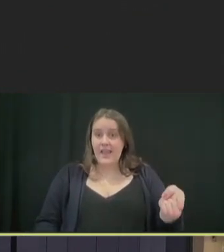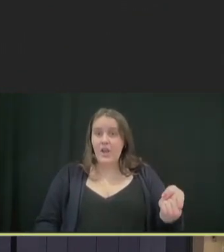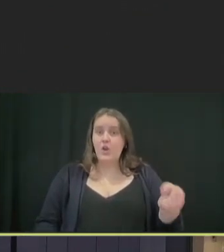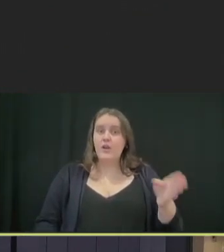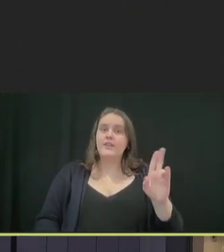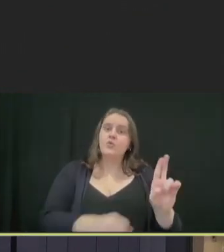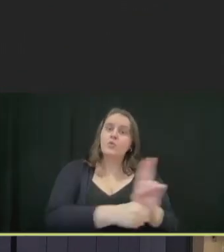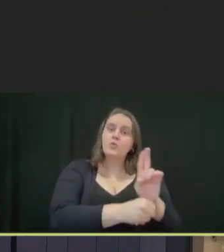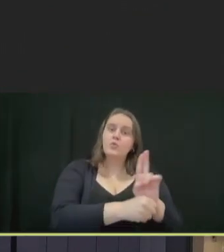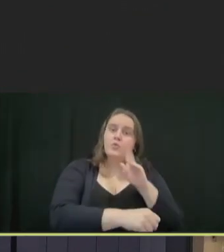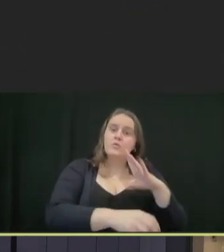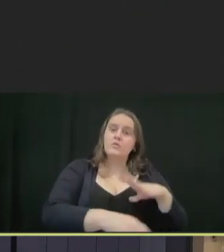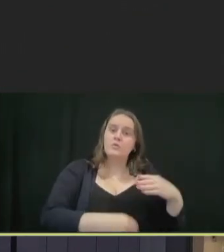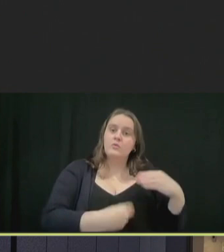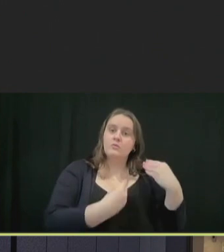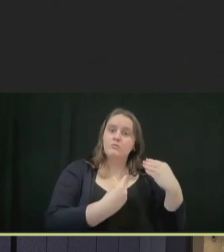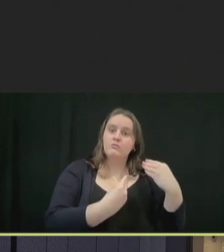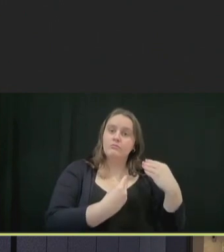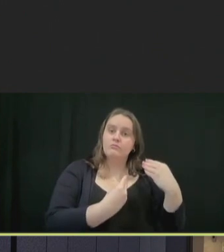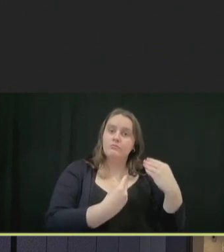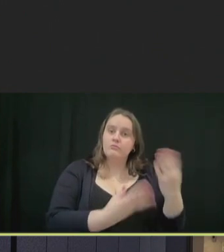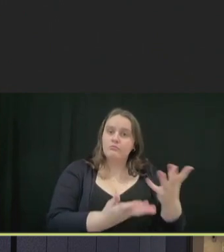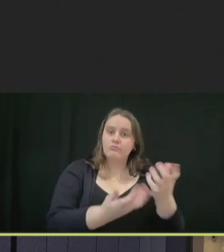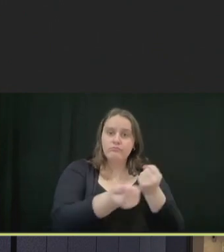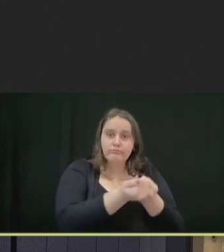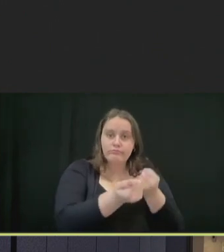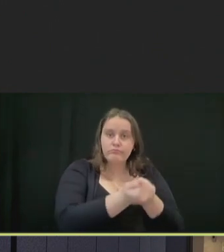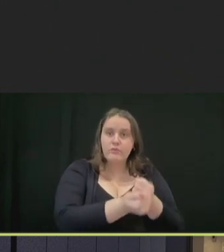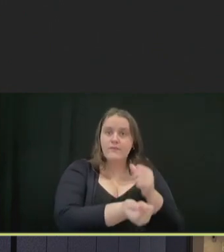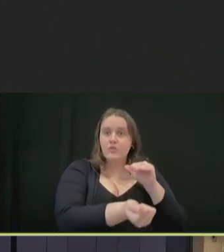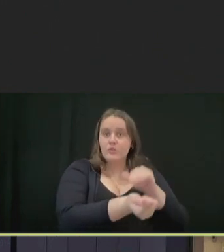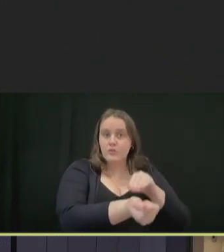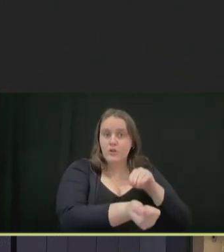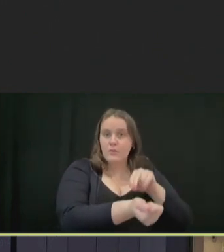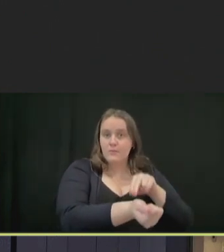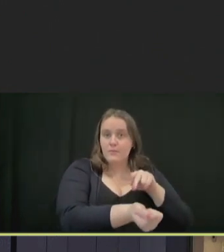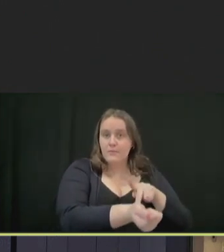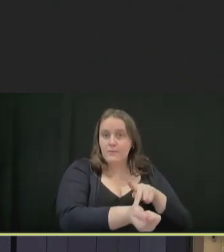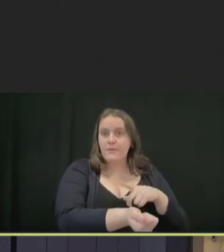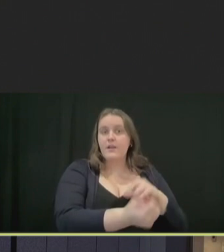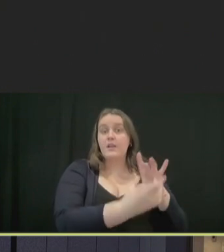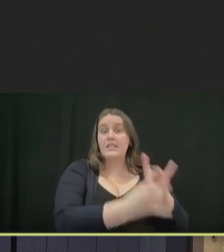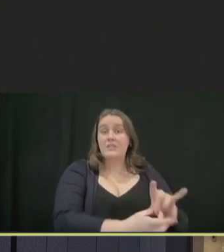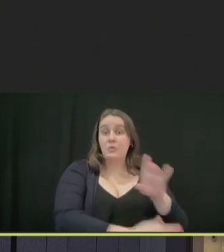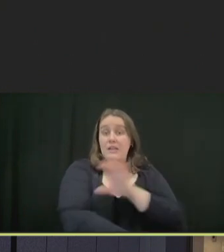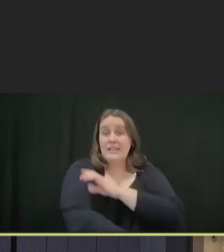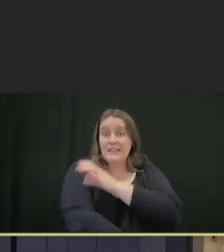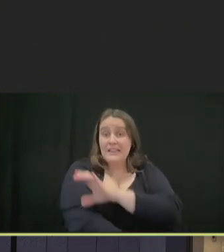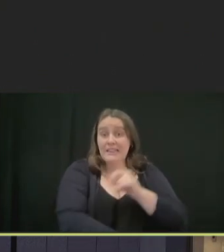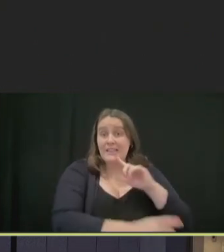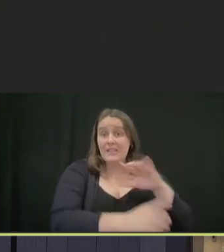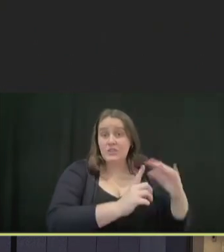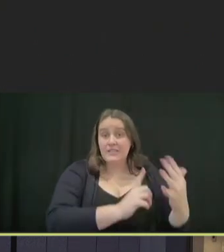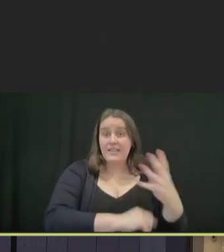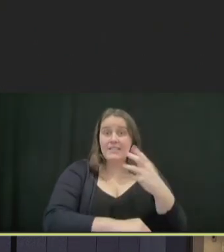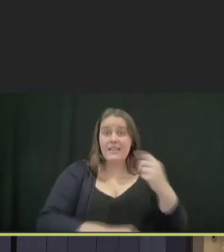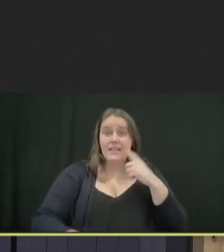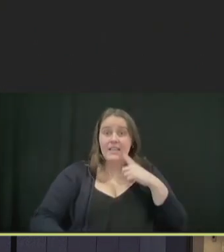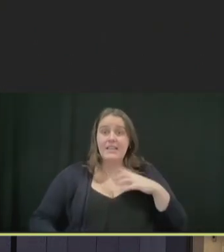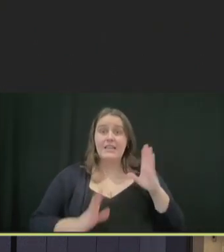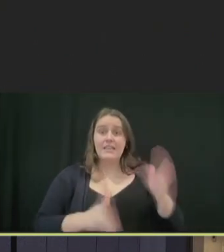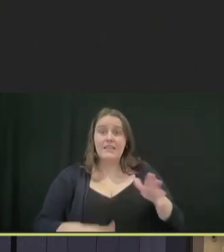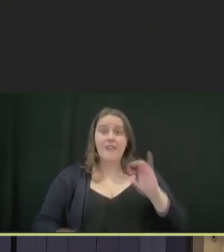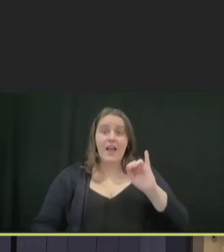public in the, like more of the clinical setting, and then you could potentially leave the IAS